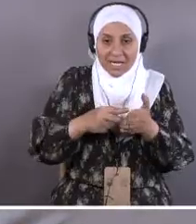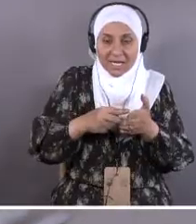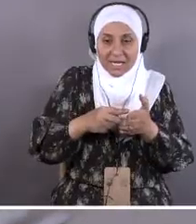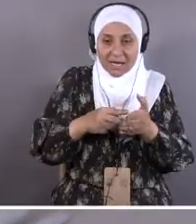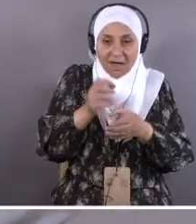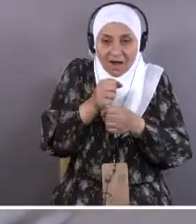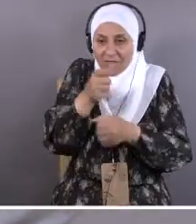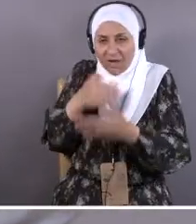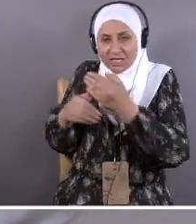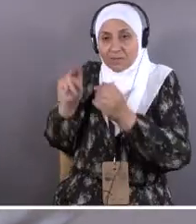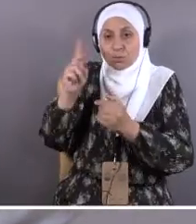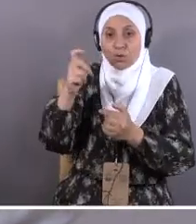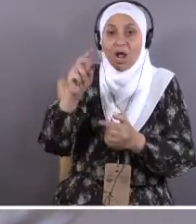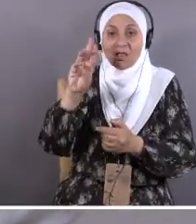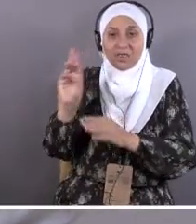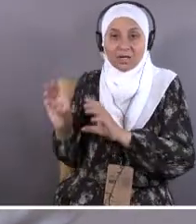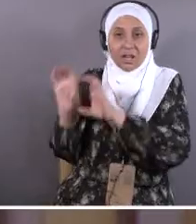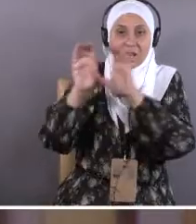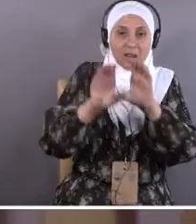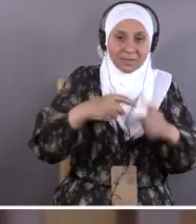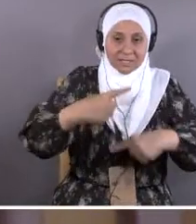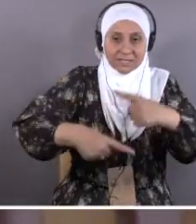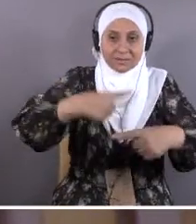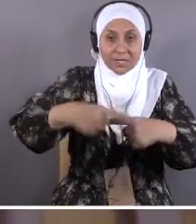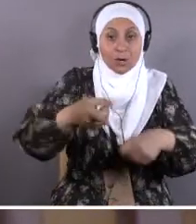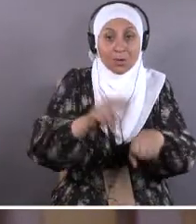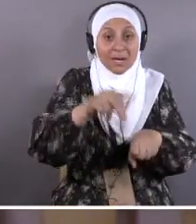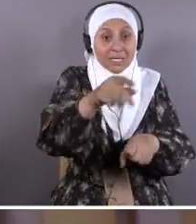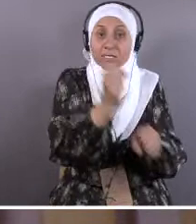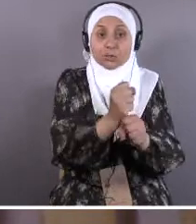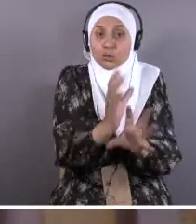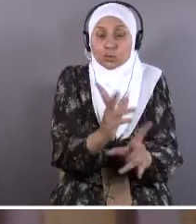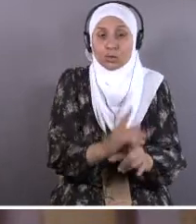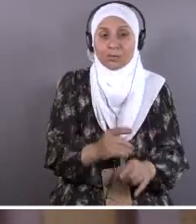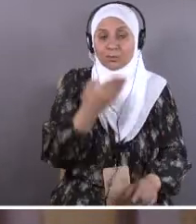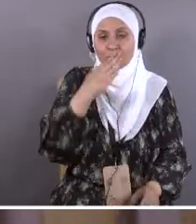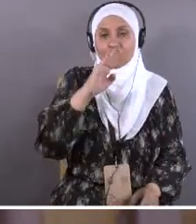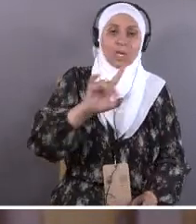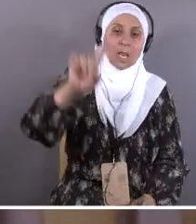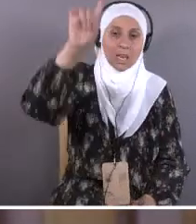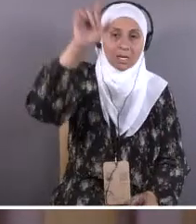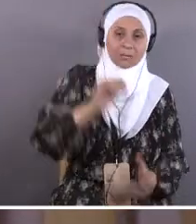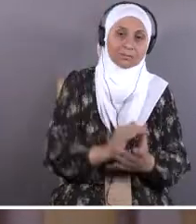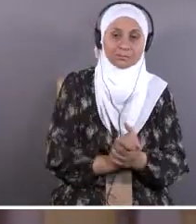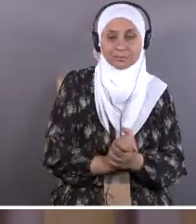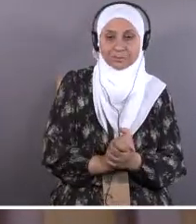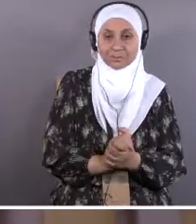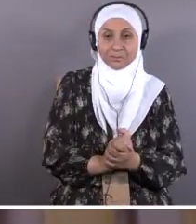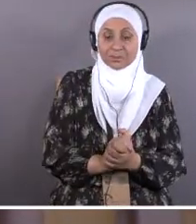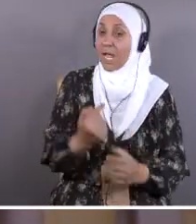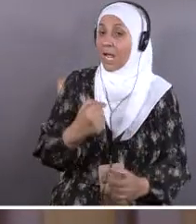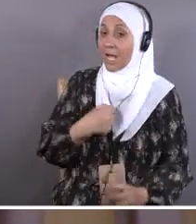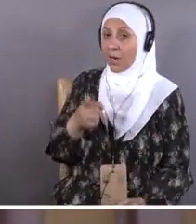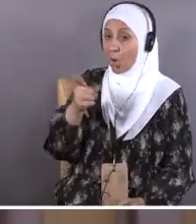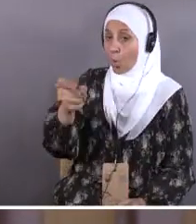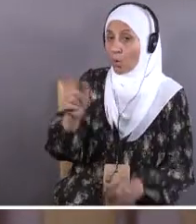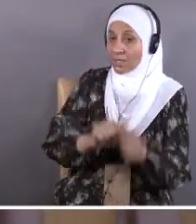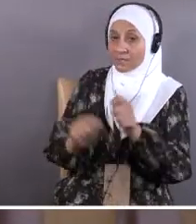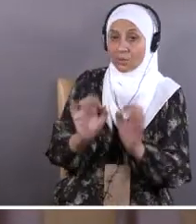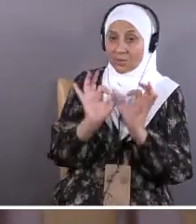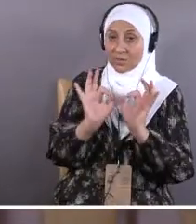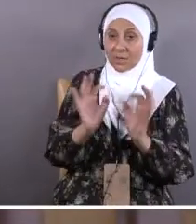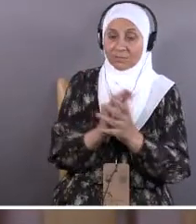different institutions? And if you can talk about the role that you have undertaken in the previous period of time, with the help of God